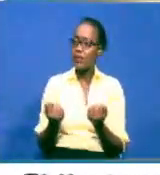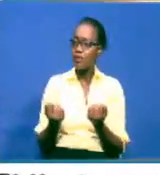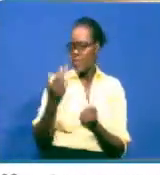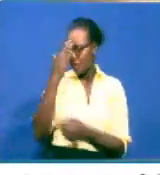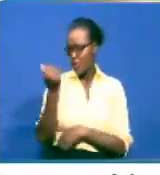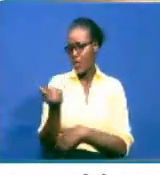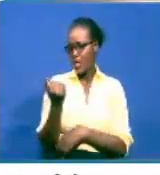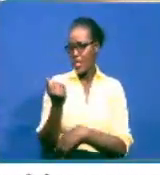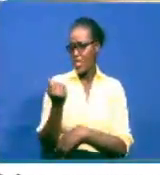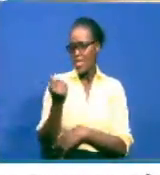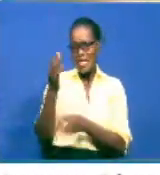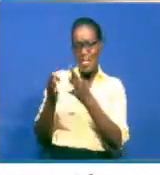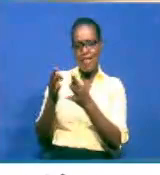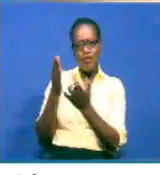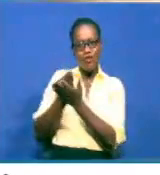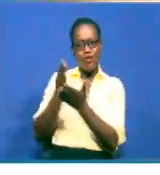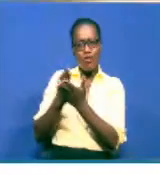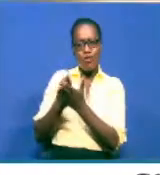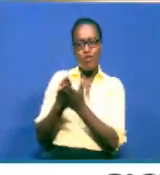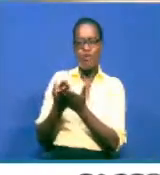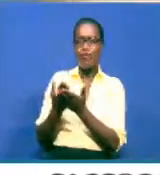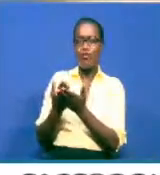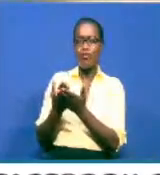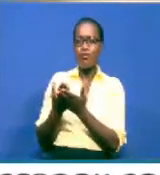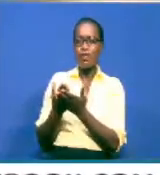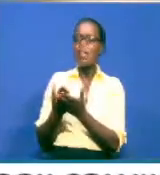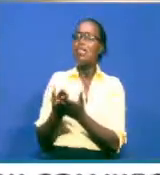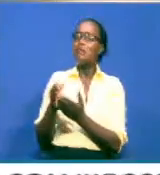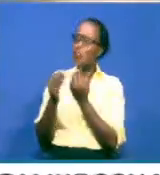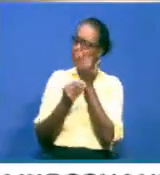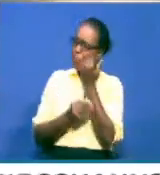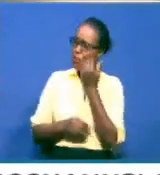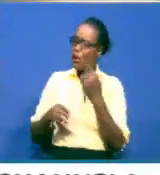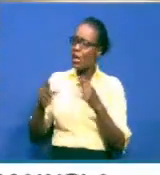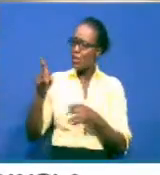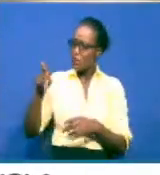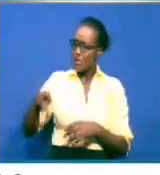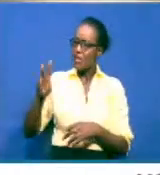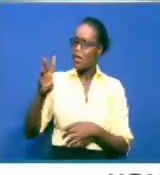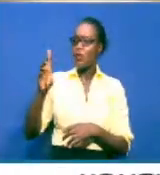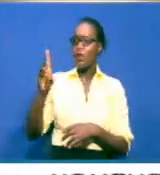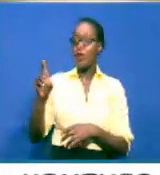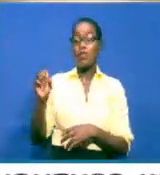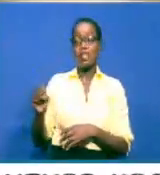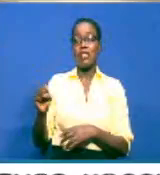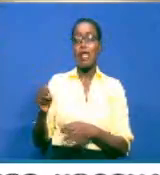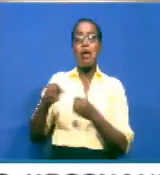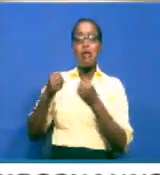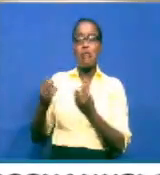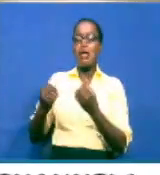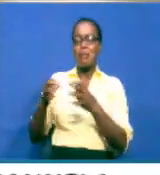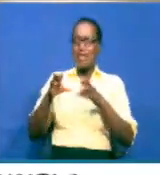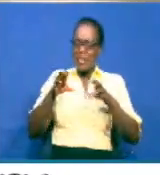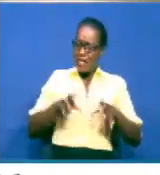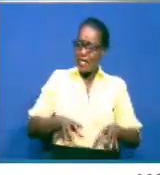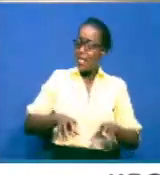you really go to deserving persons with disabilities, you will find that so many of them are suffering even at the moment. So many